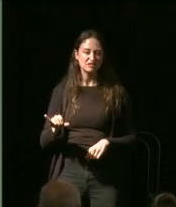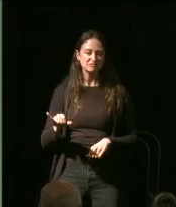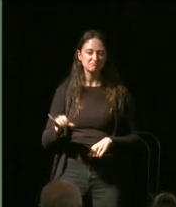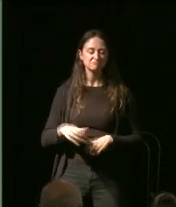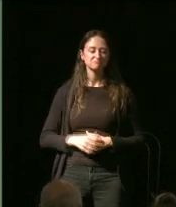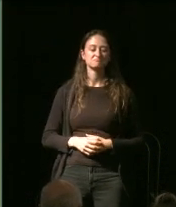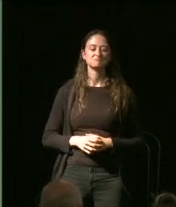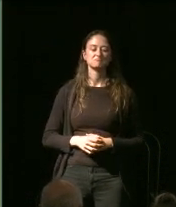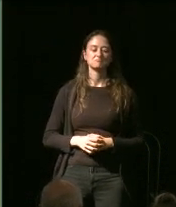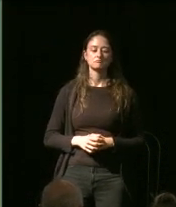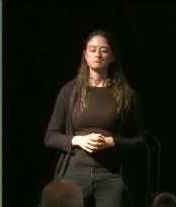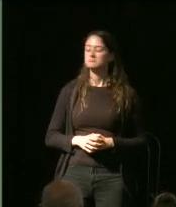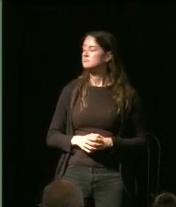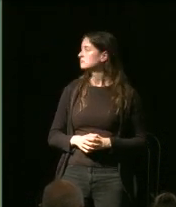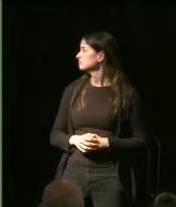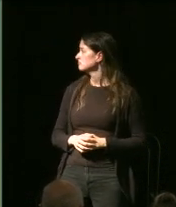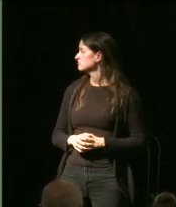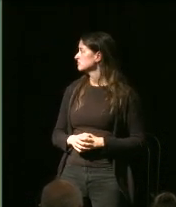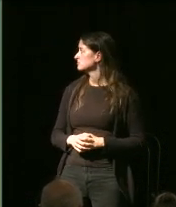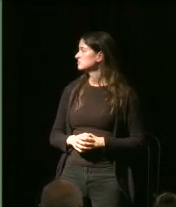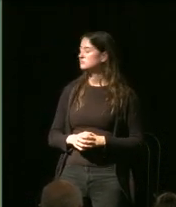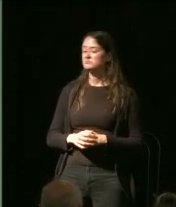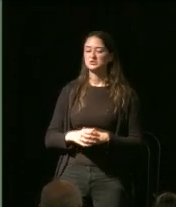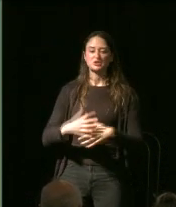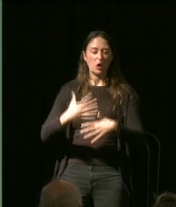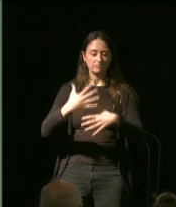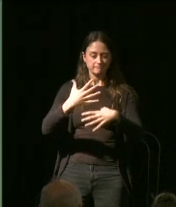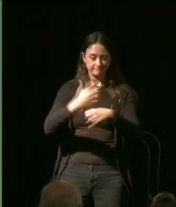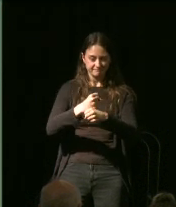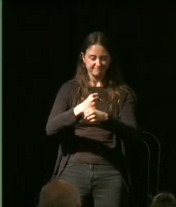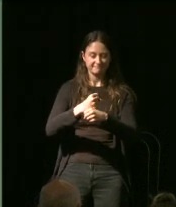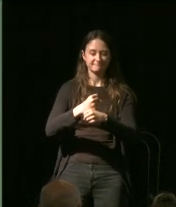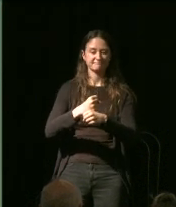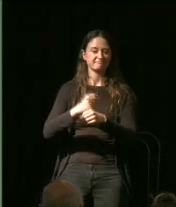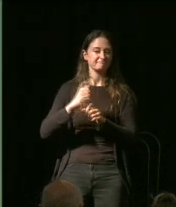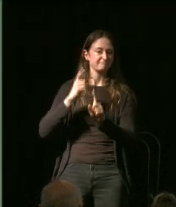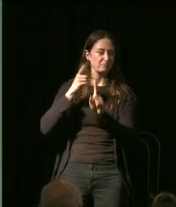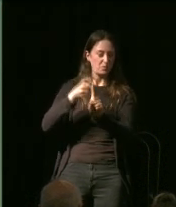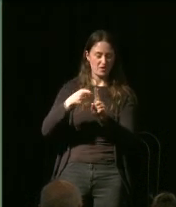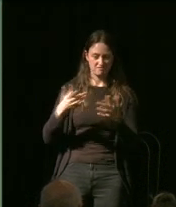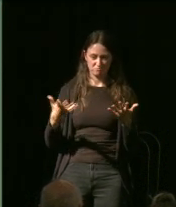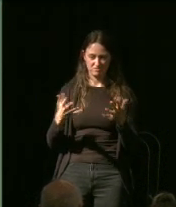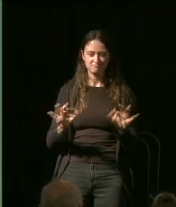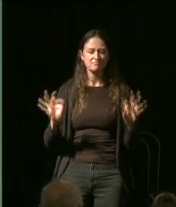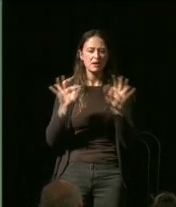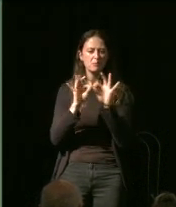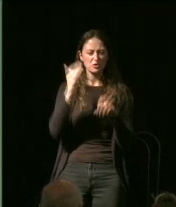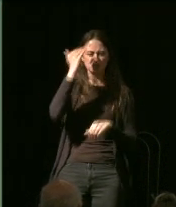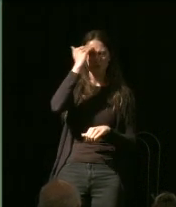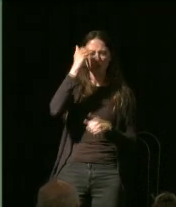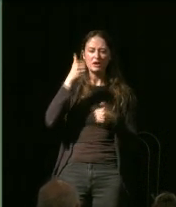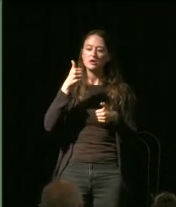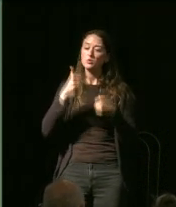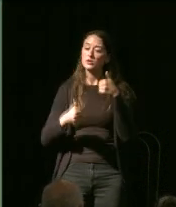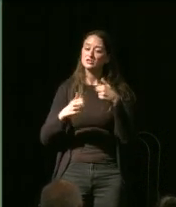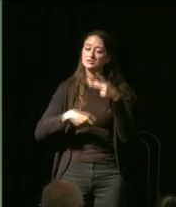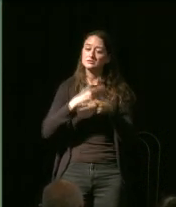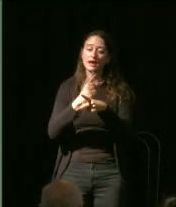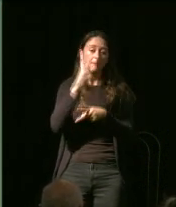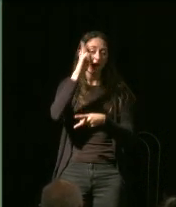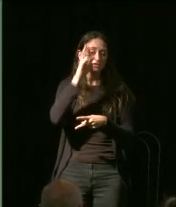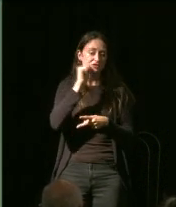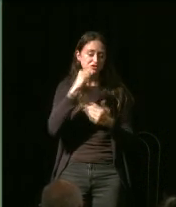So in summary, it's important to know your genetic type of Usher syndrome to confirm your diagnosis. Do you really have Usher